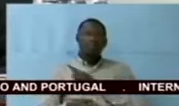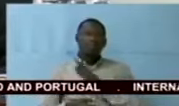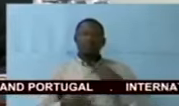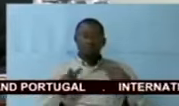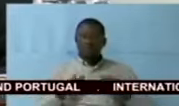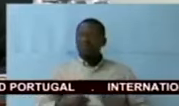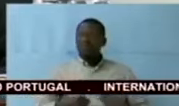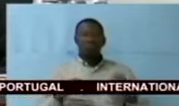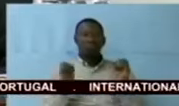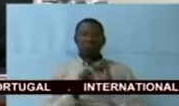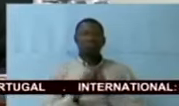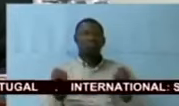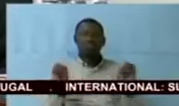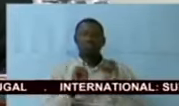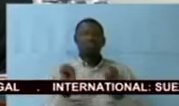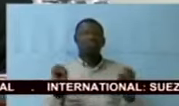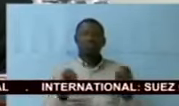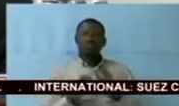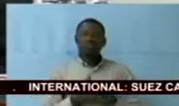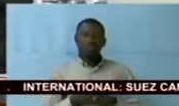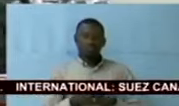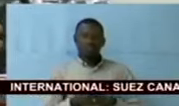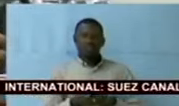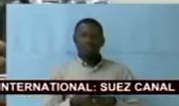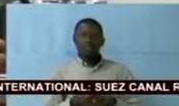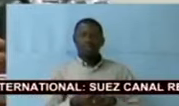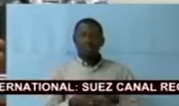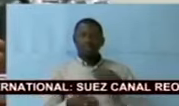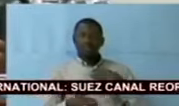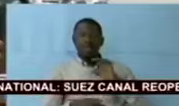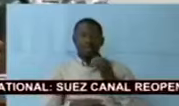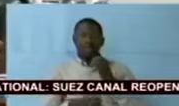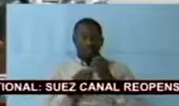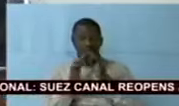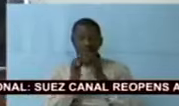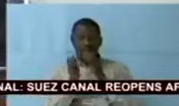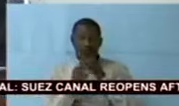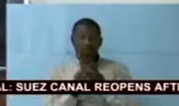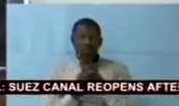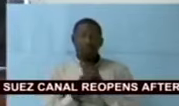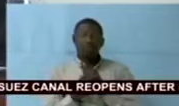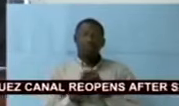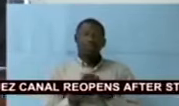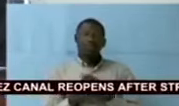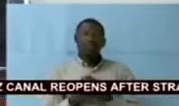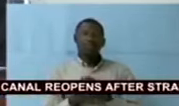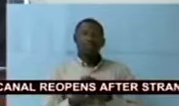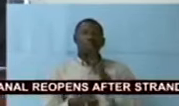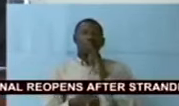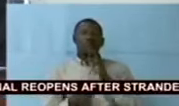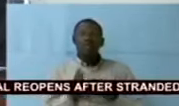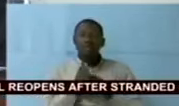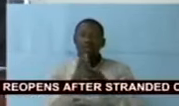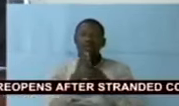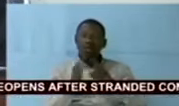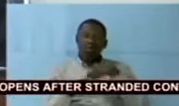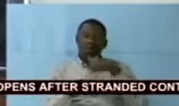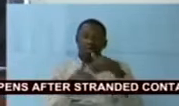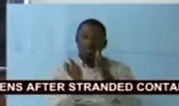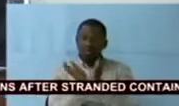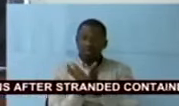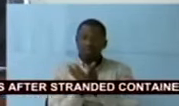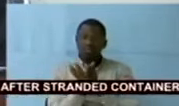They don't wear uniforms. And I can tell you how they even... Sorry? Who was the leader of